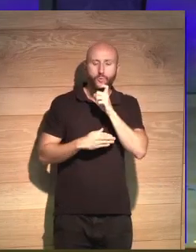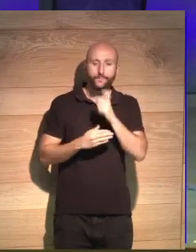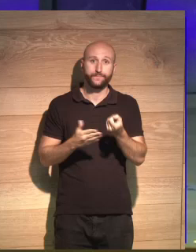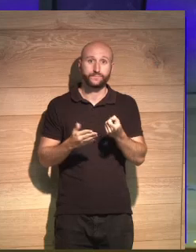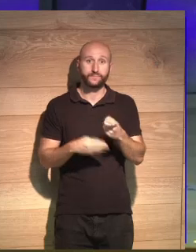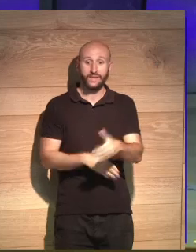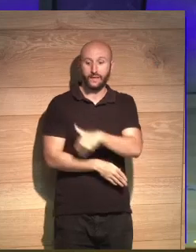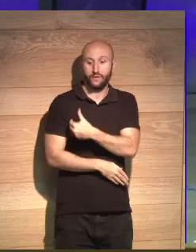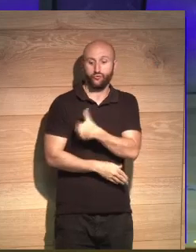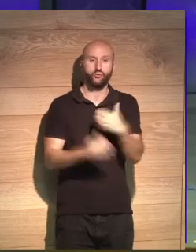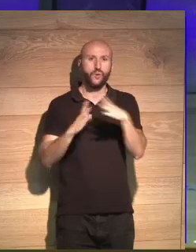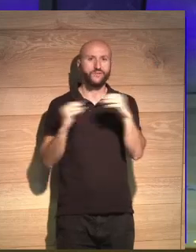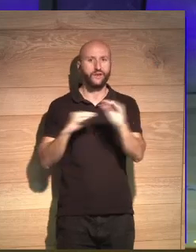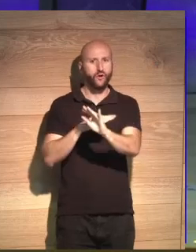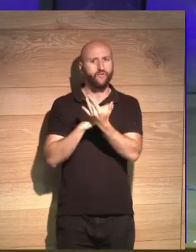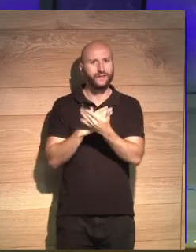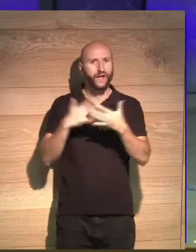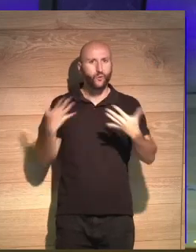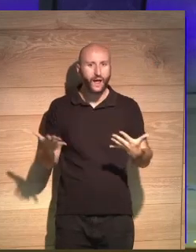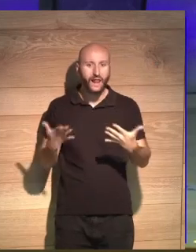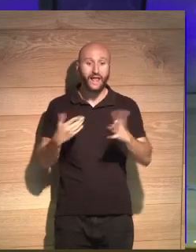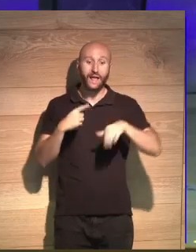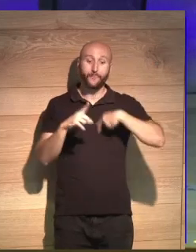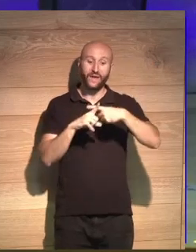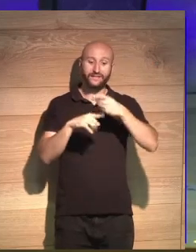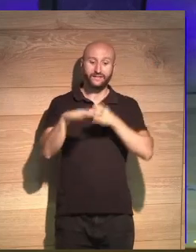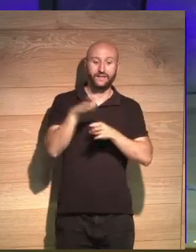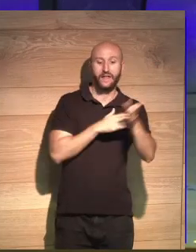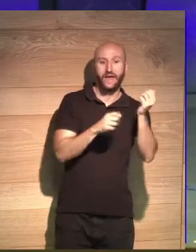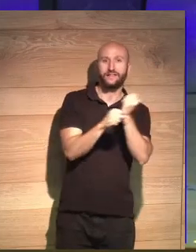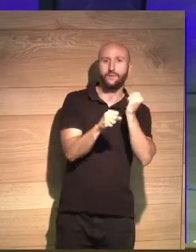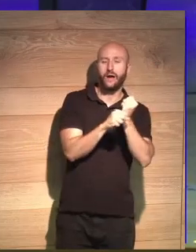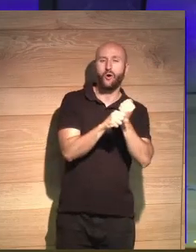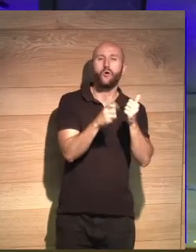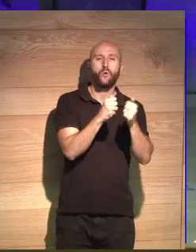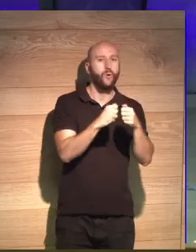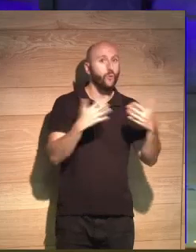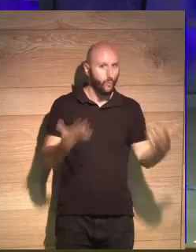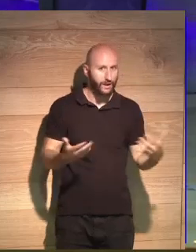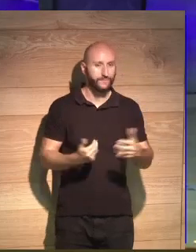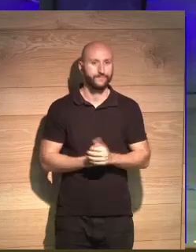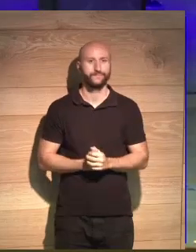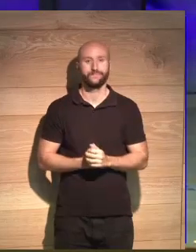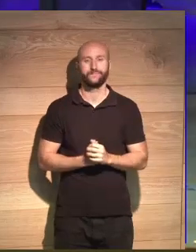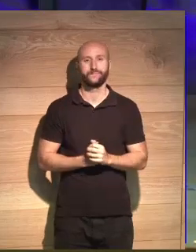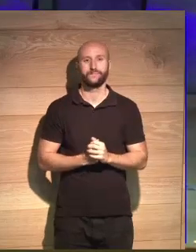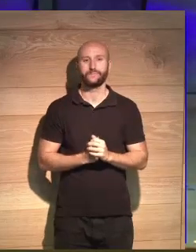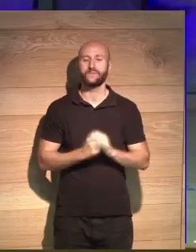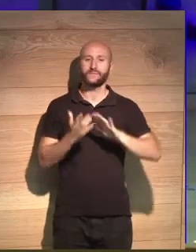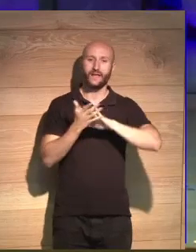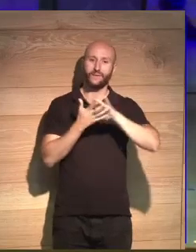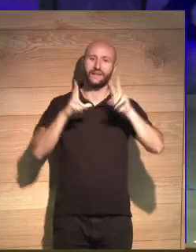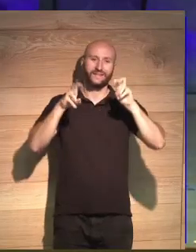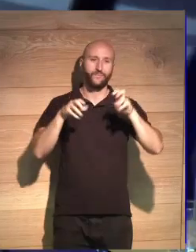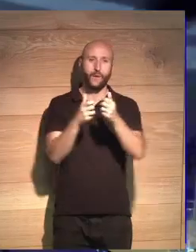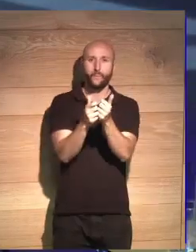how to make a career out of video game developing, what are the possibilities that you will find in the